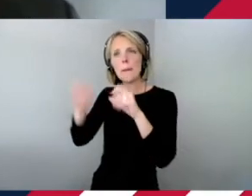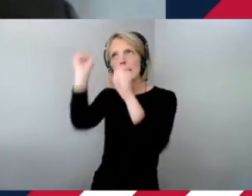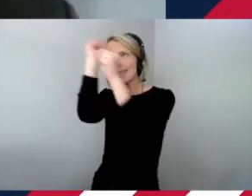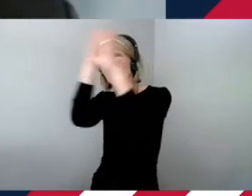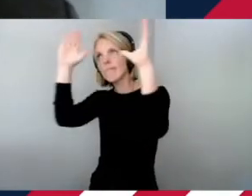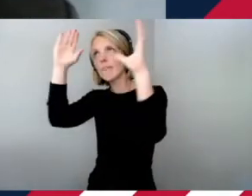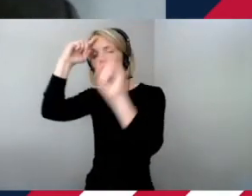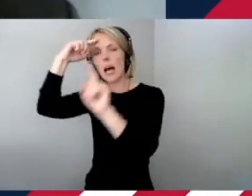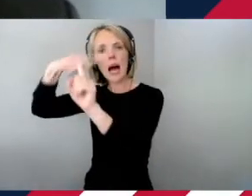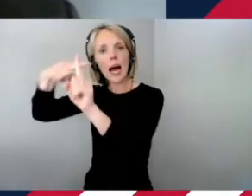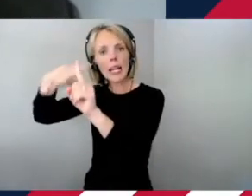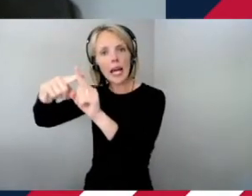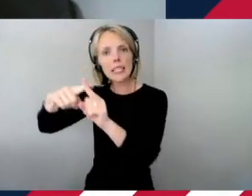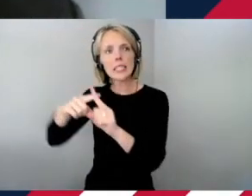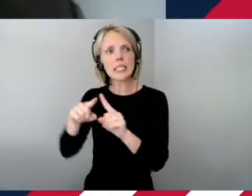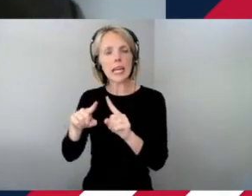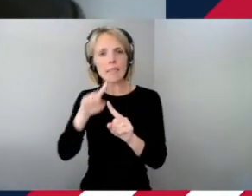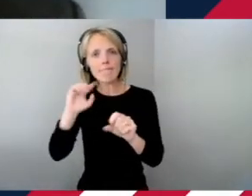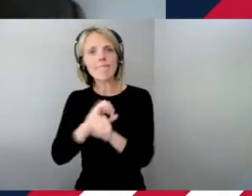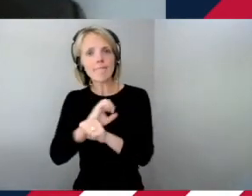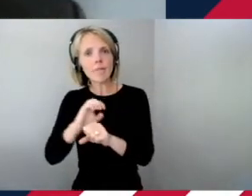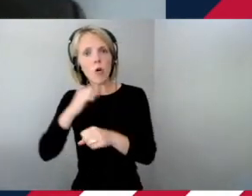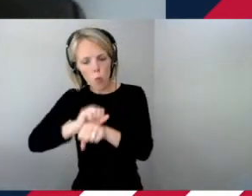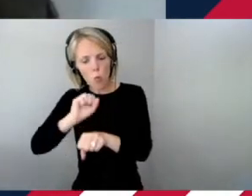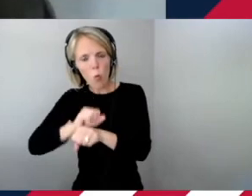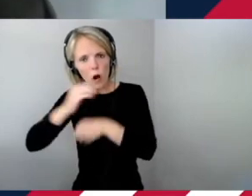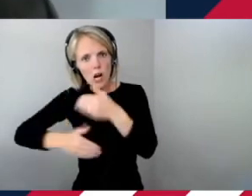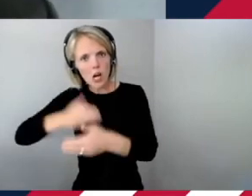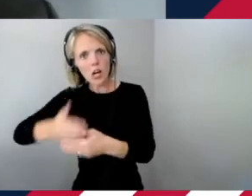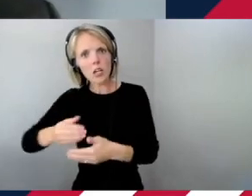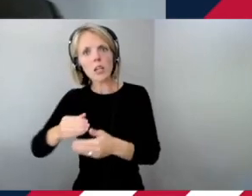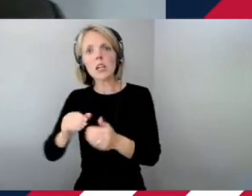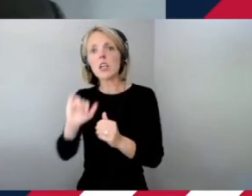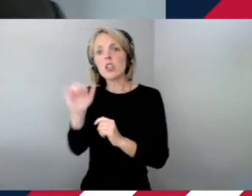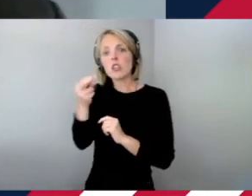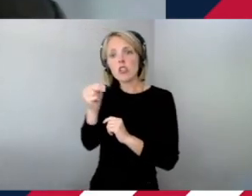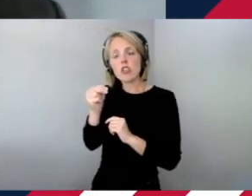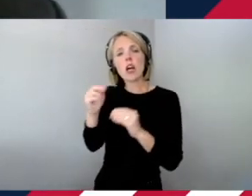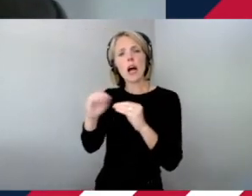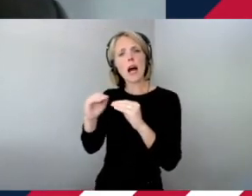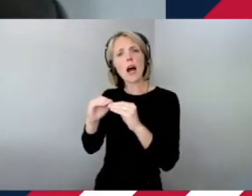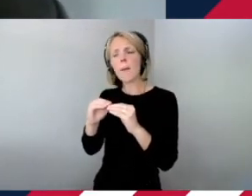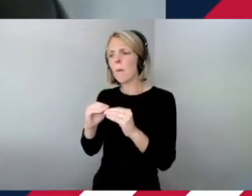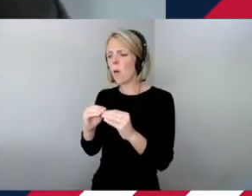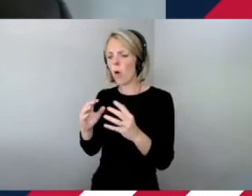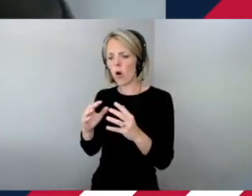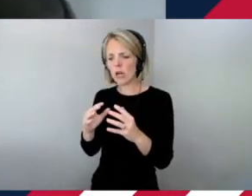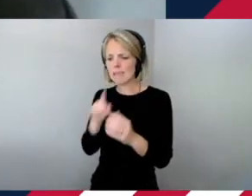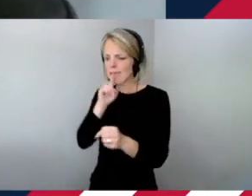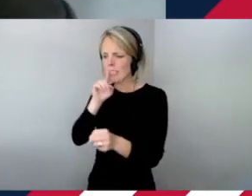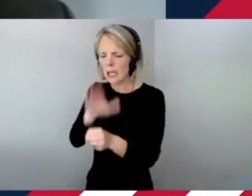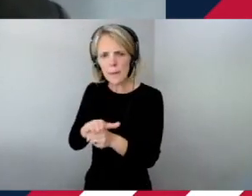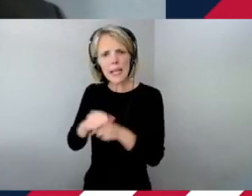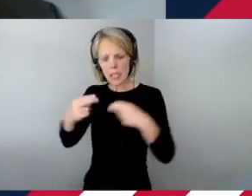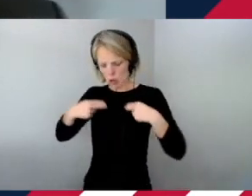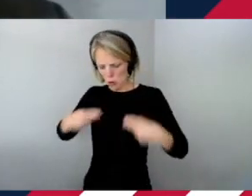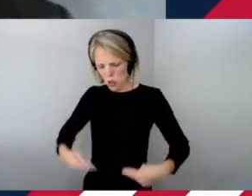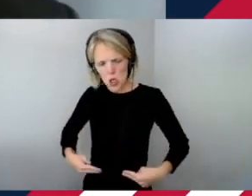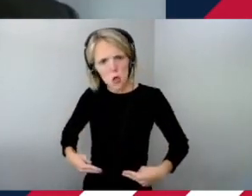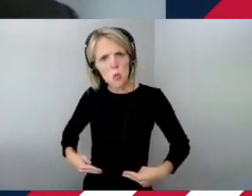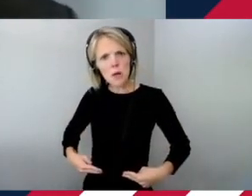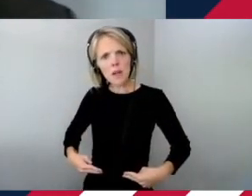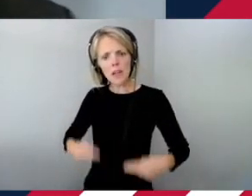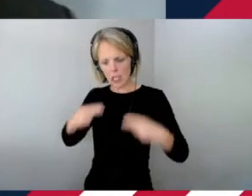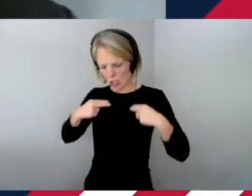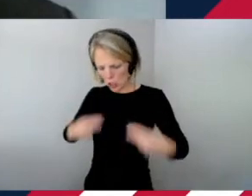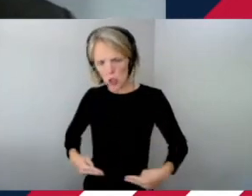and pragmatic at the same time. John was more completely devoted to the humane principles that we